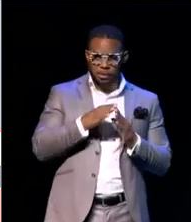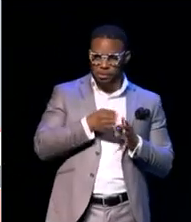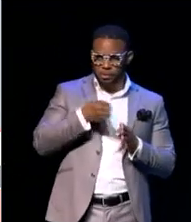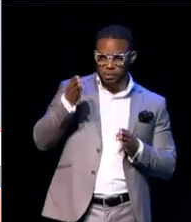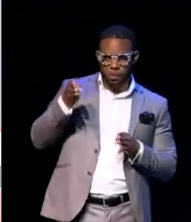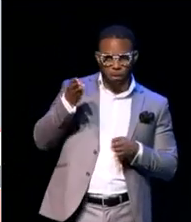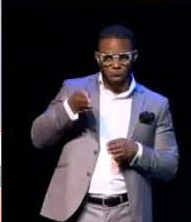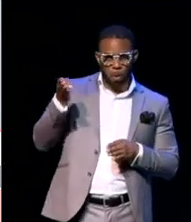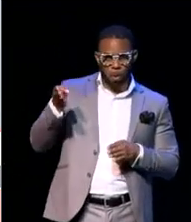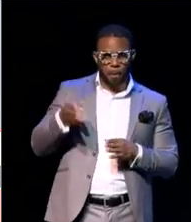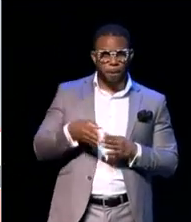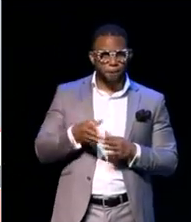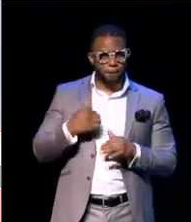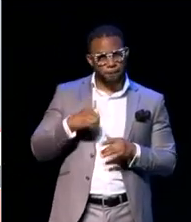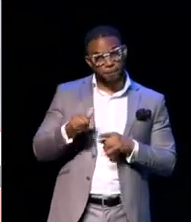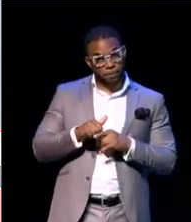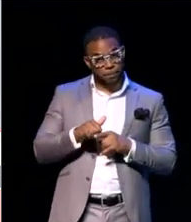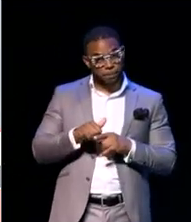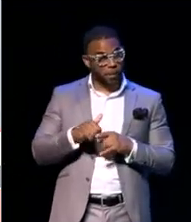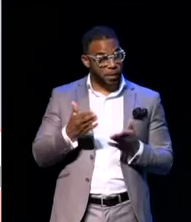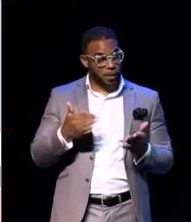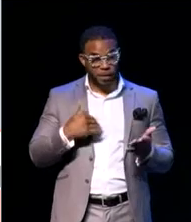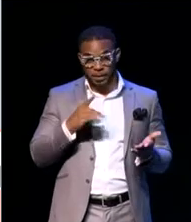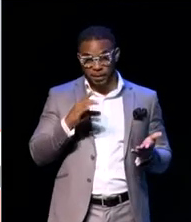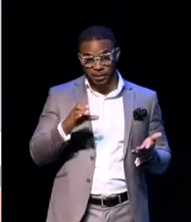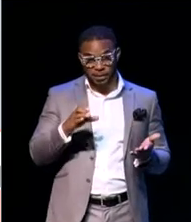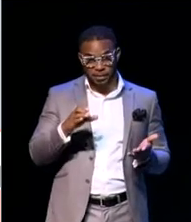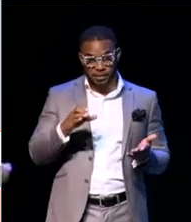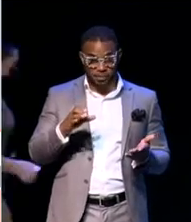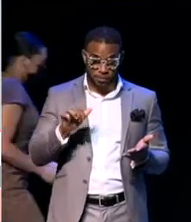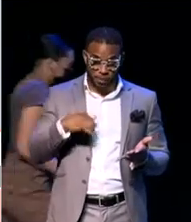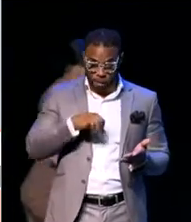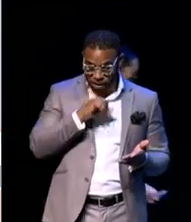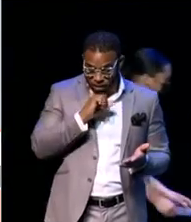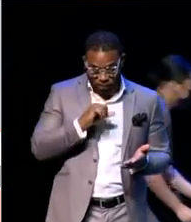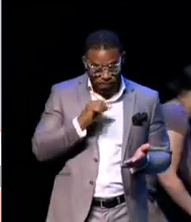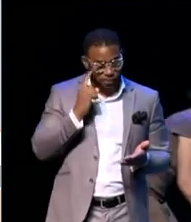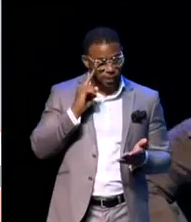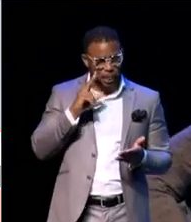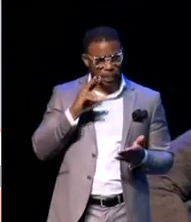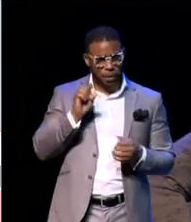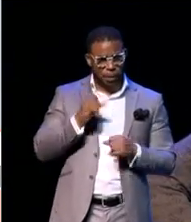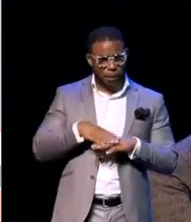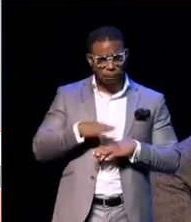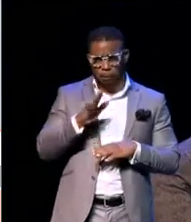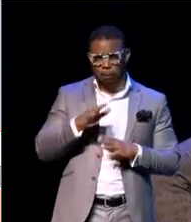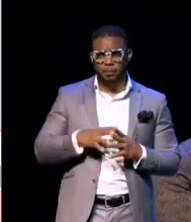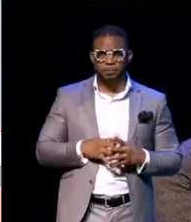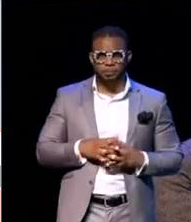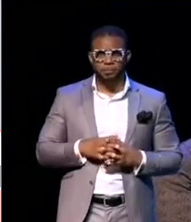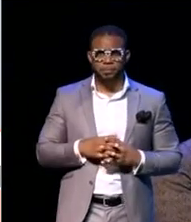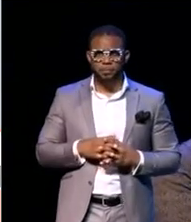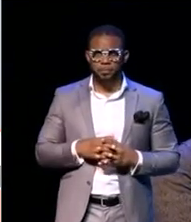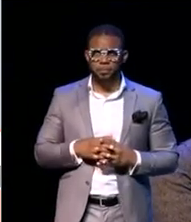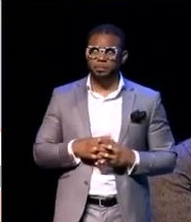Baltimore. But I've been practicing here in the District of Columbia, which I love, for 30 years or more.